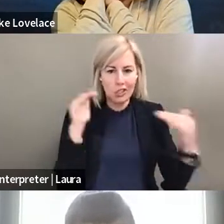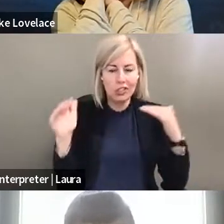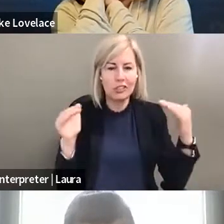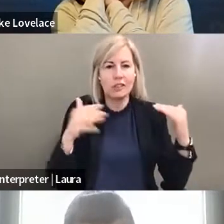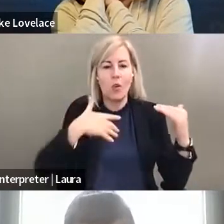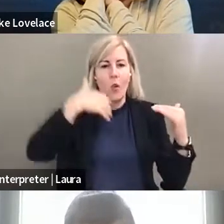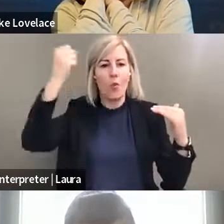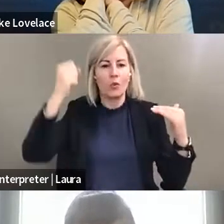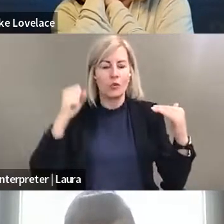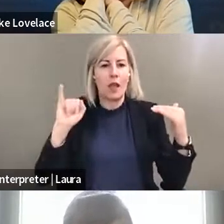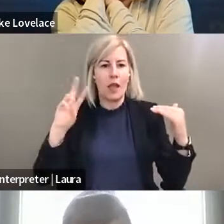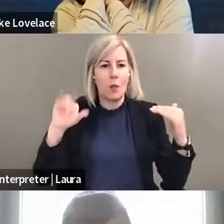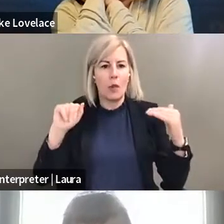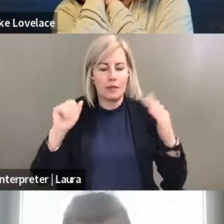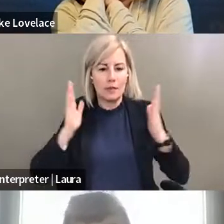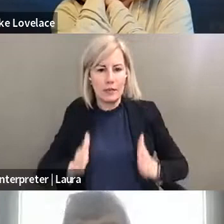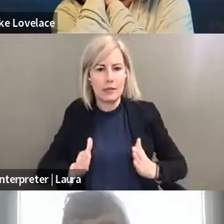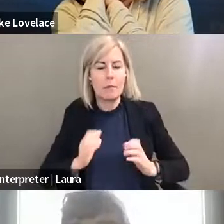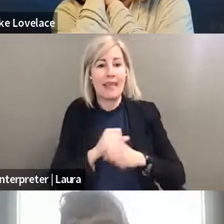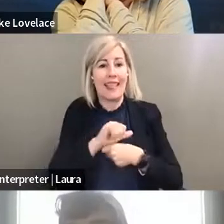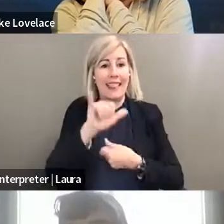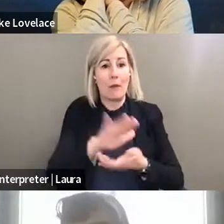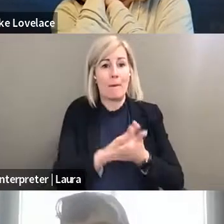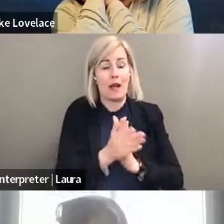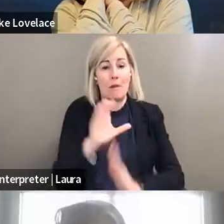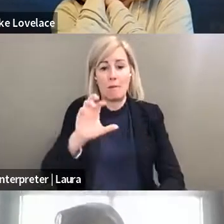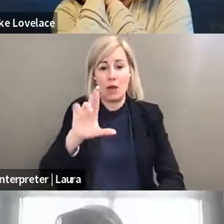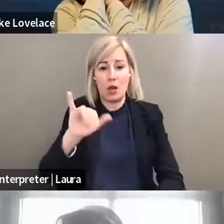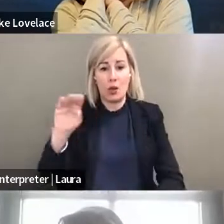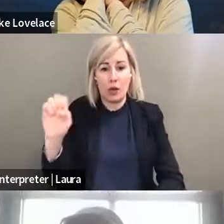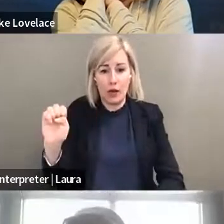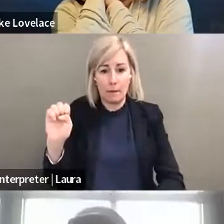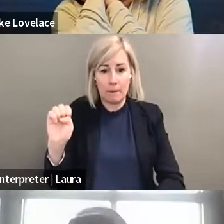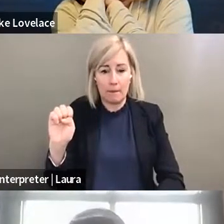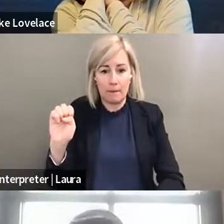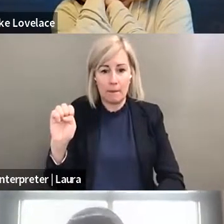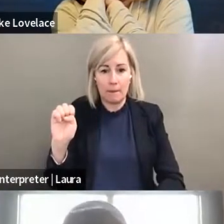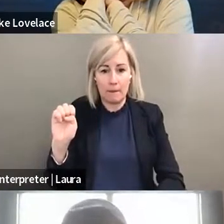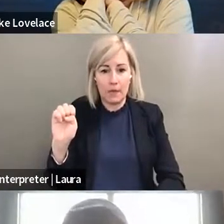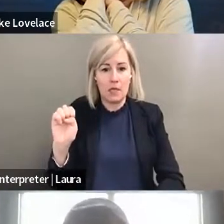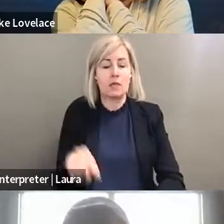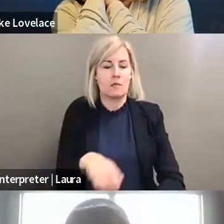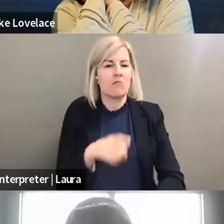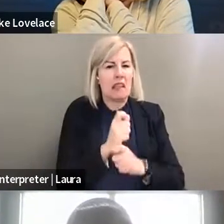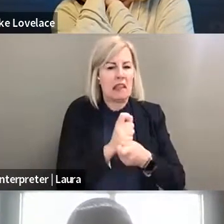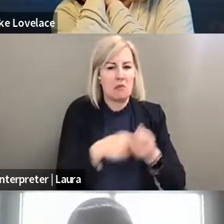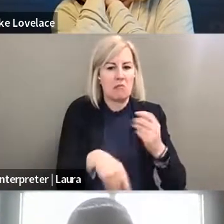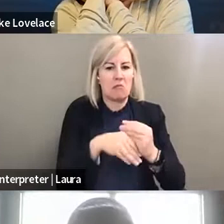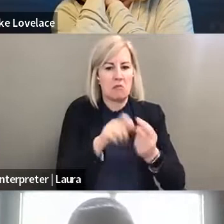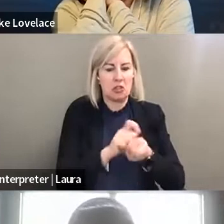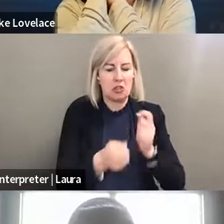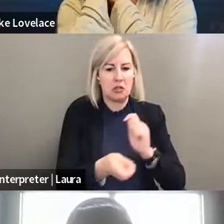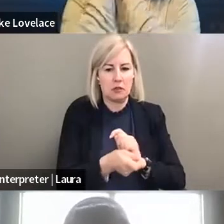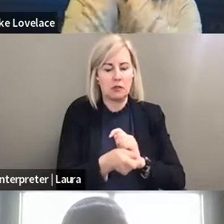Iowans, making it a crime, and it makes some additional changes there. as well